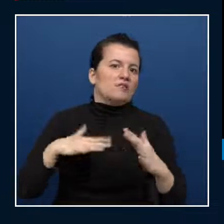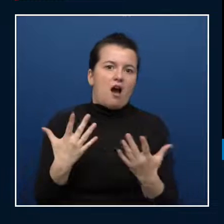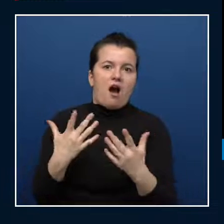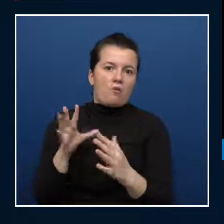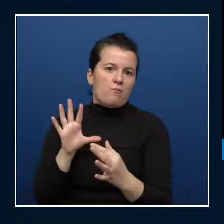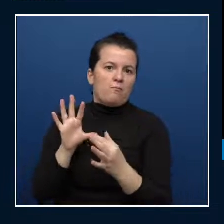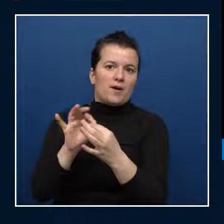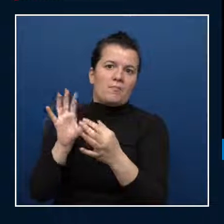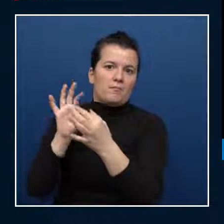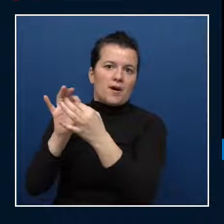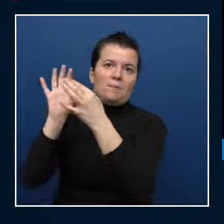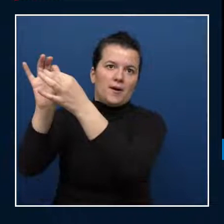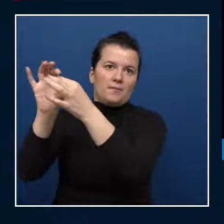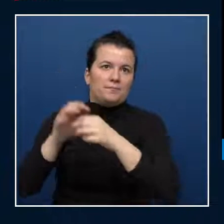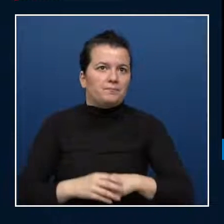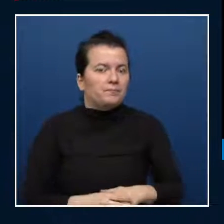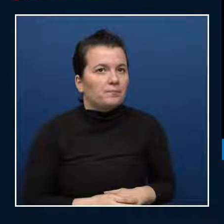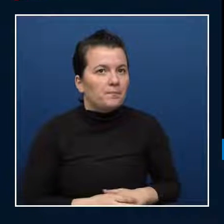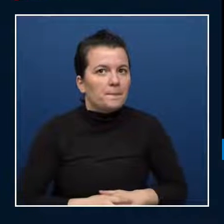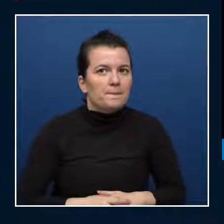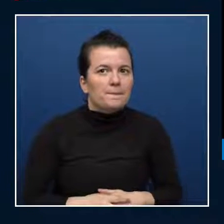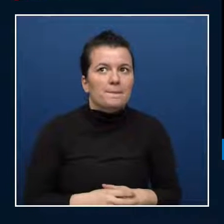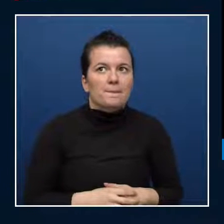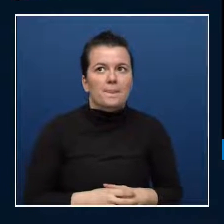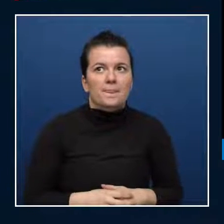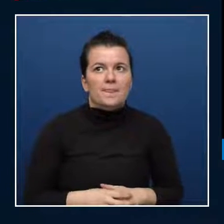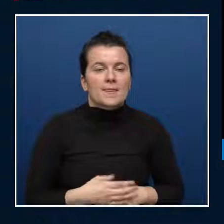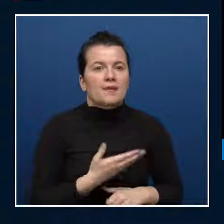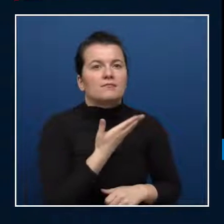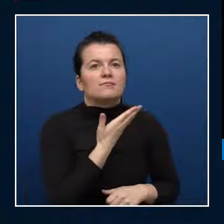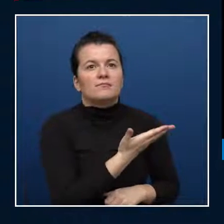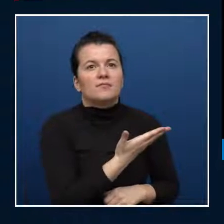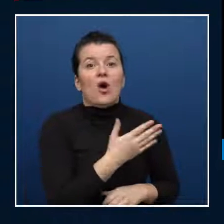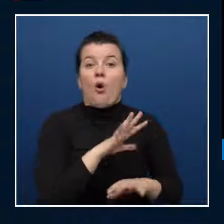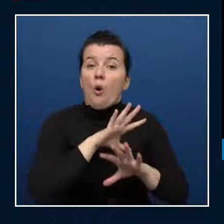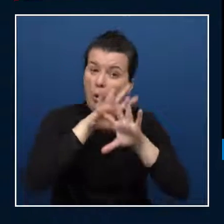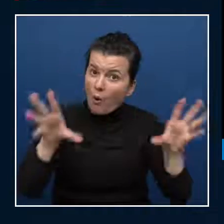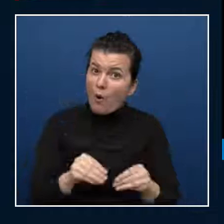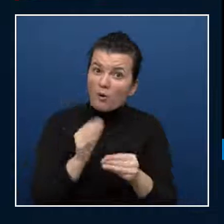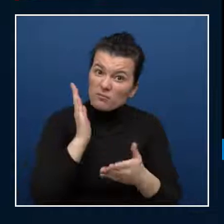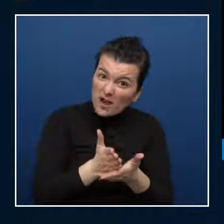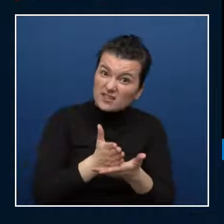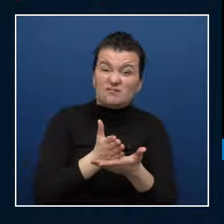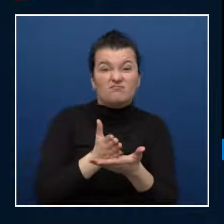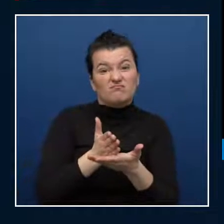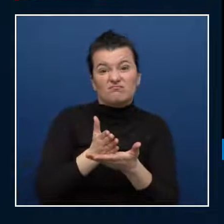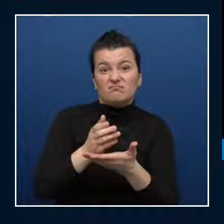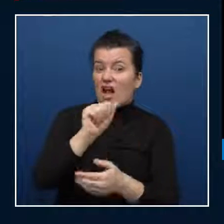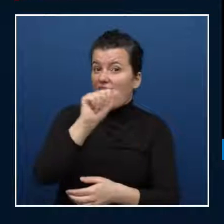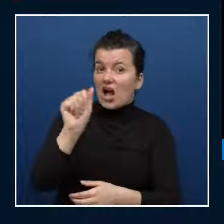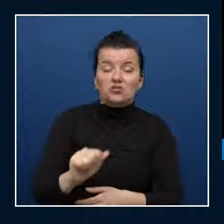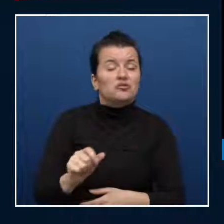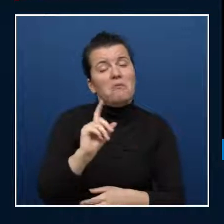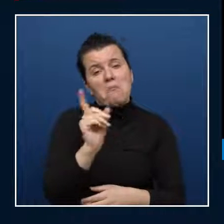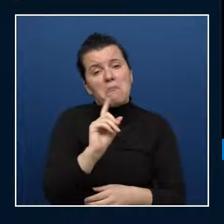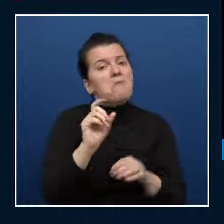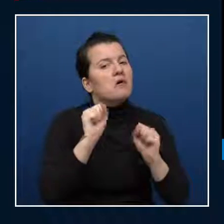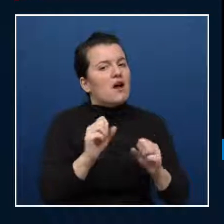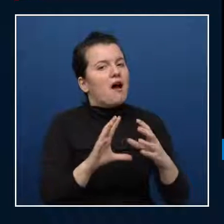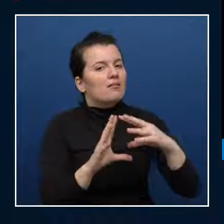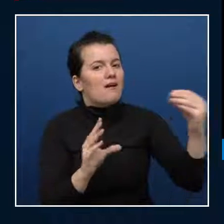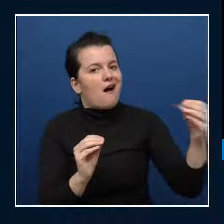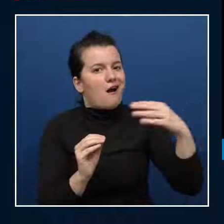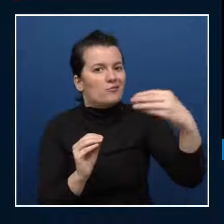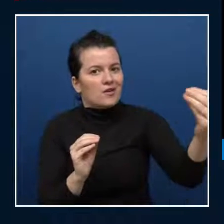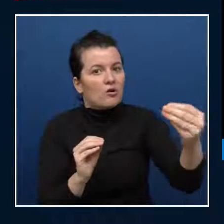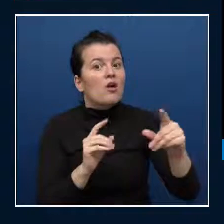with Traffic Manager do not have to all be based in Azure. They can be on-premise environments. And again, for that migration scenario,